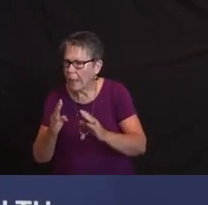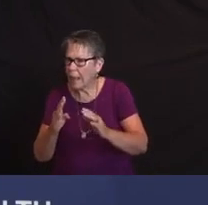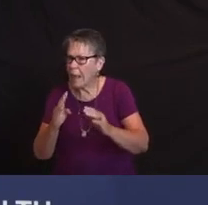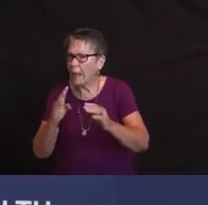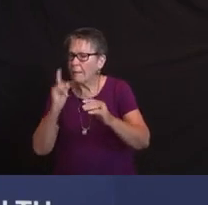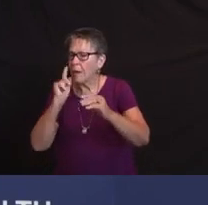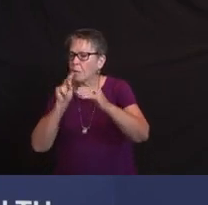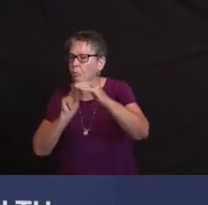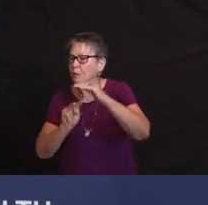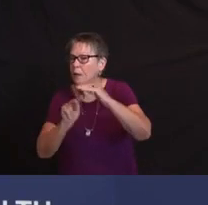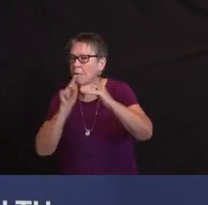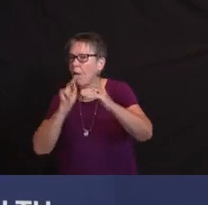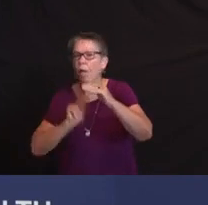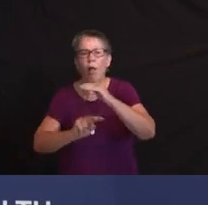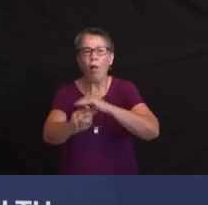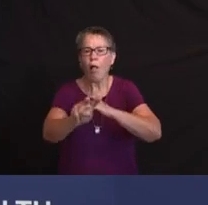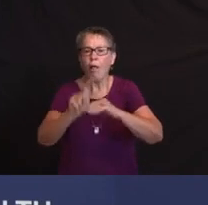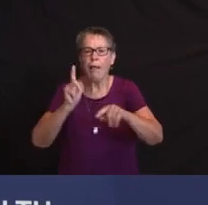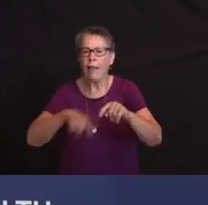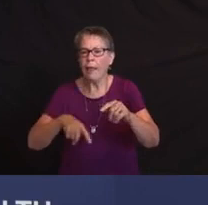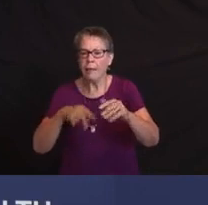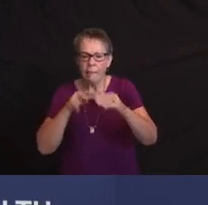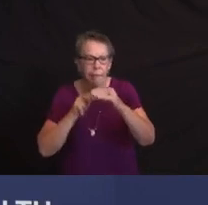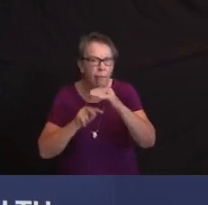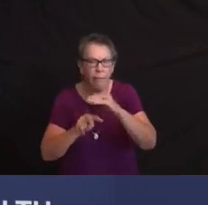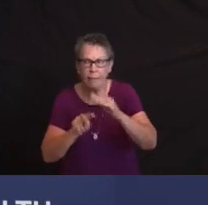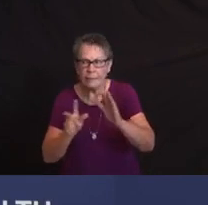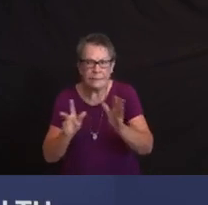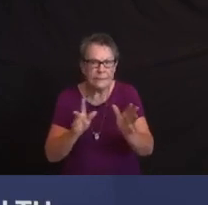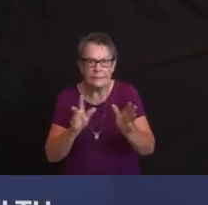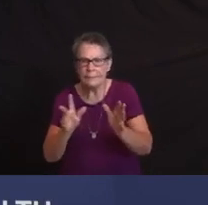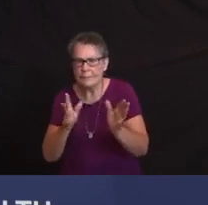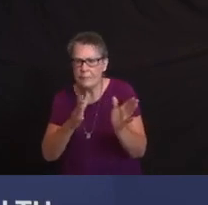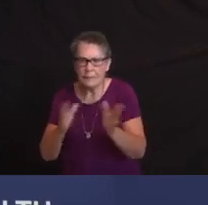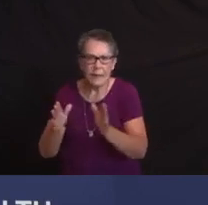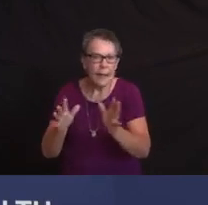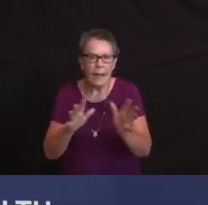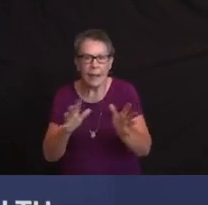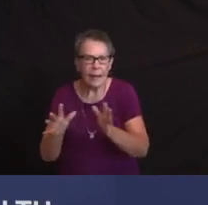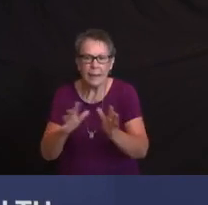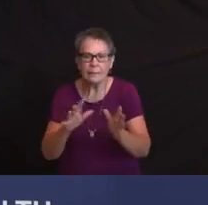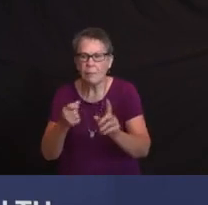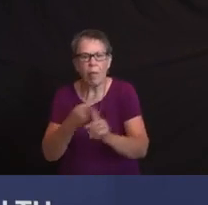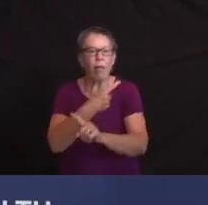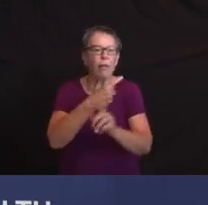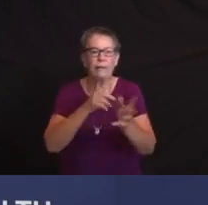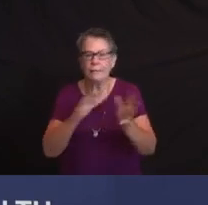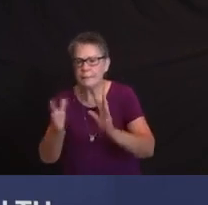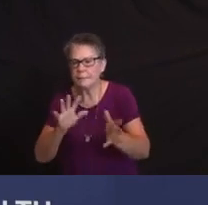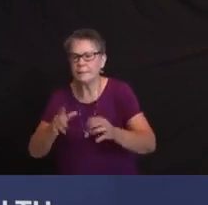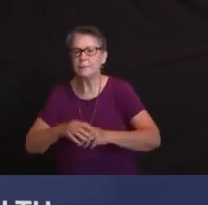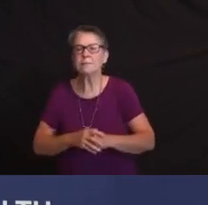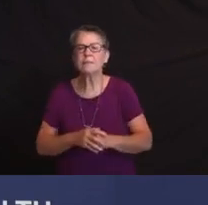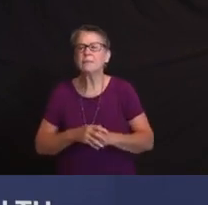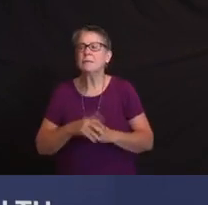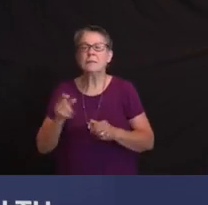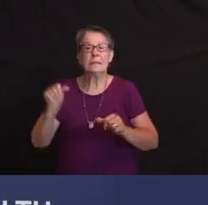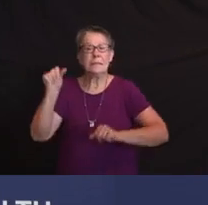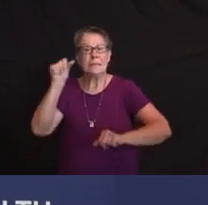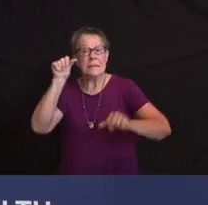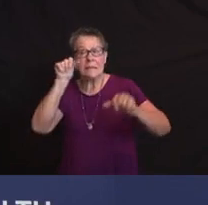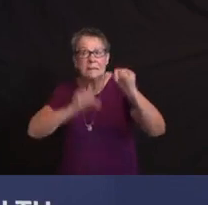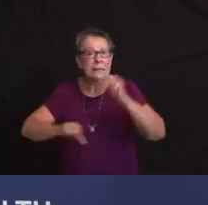of assumptions, and we make an assumption about how many people are vaccinated versus unvaccinated, how many persons under